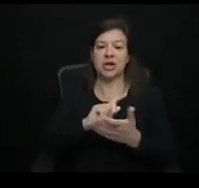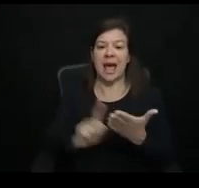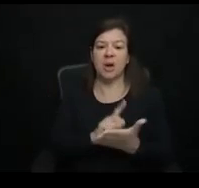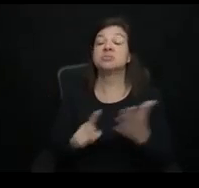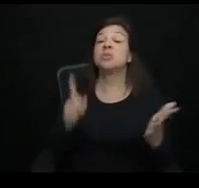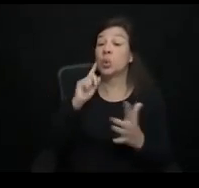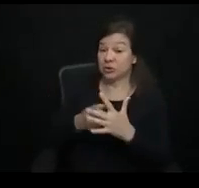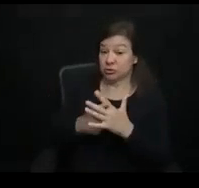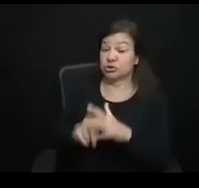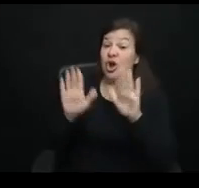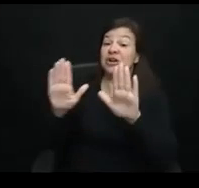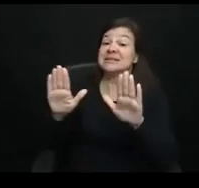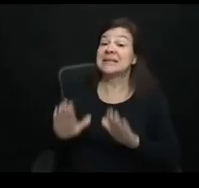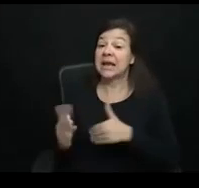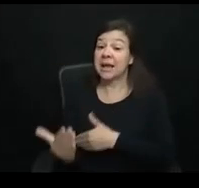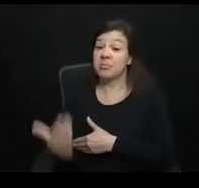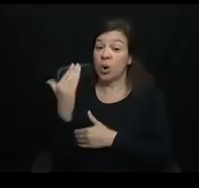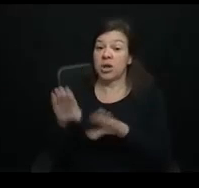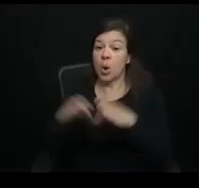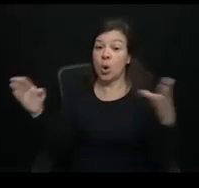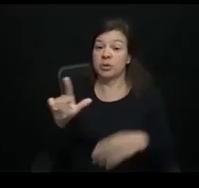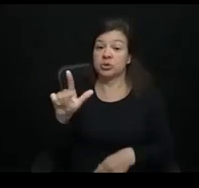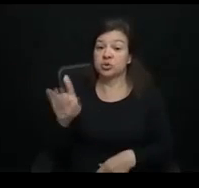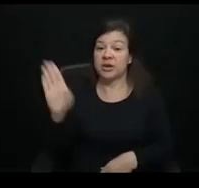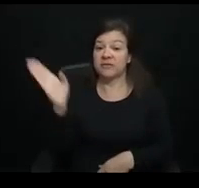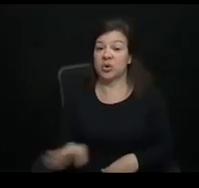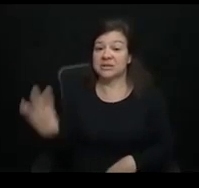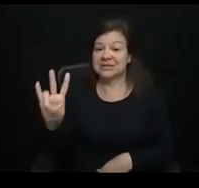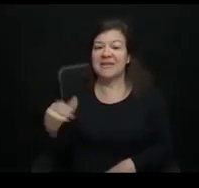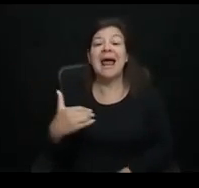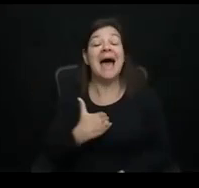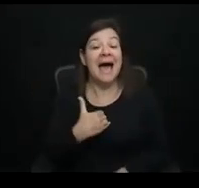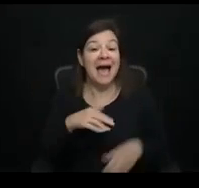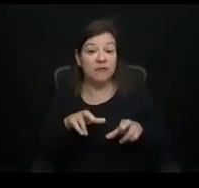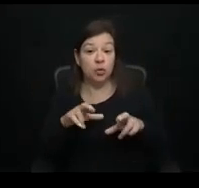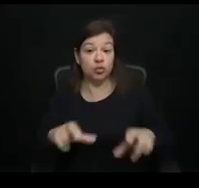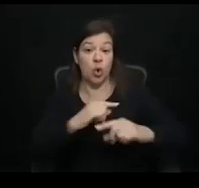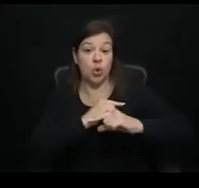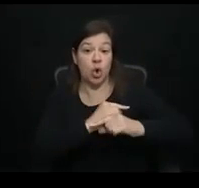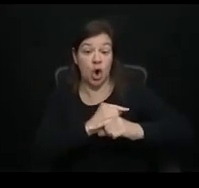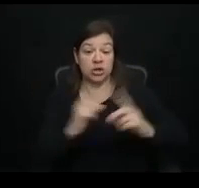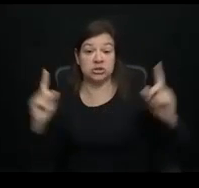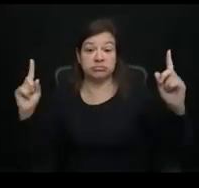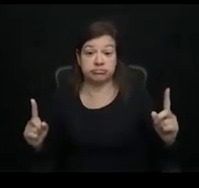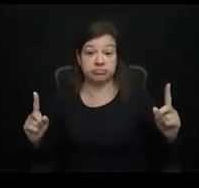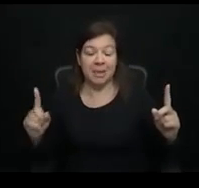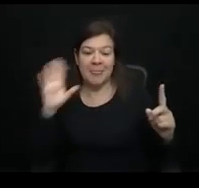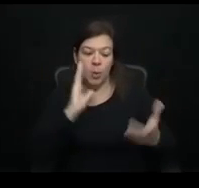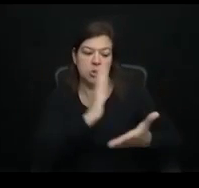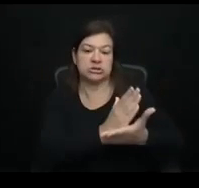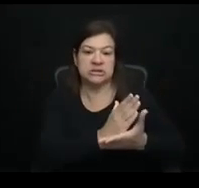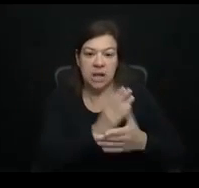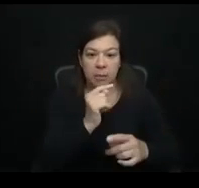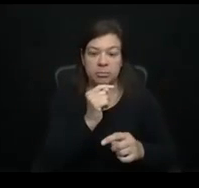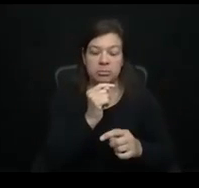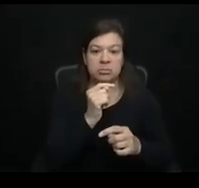open 24 hours a day. Great. And then And there are road guards on both ends of it that will stop traffic if a truck tries to go